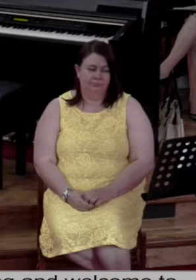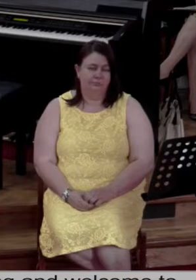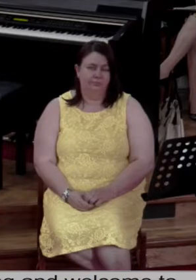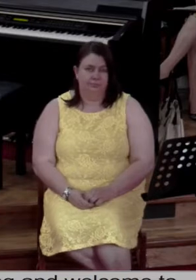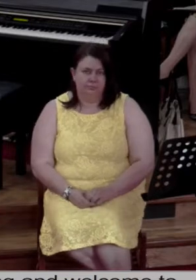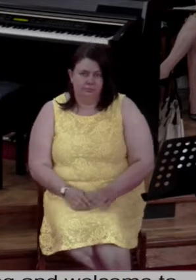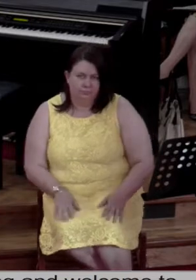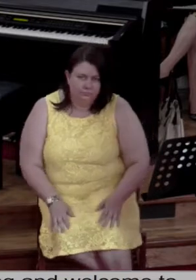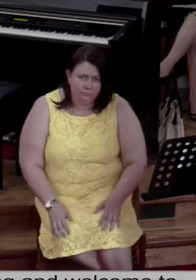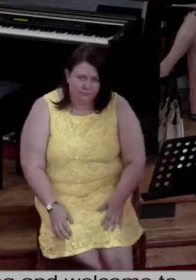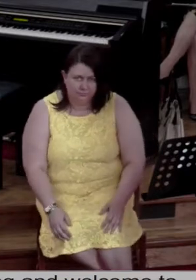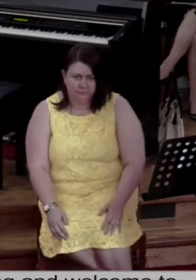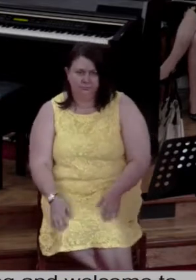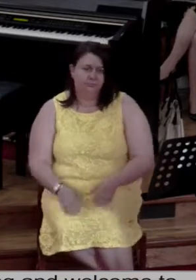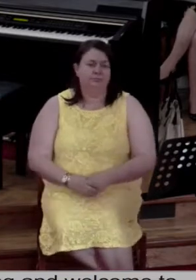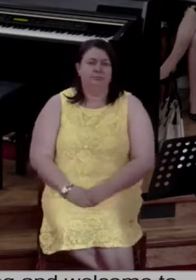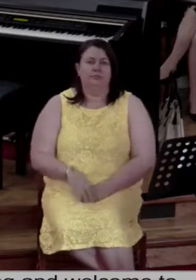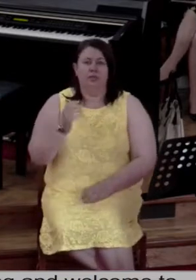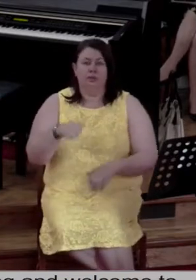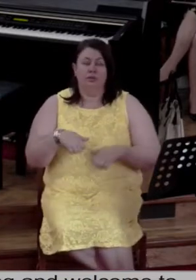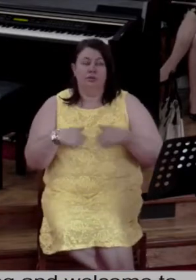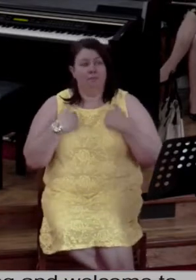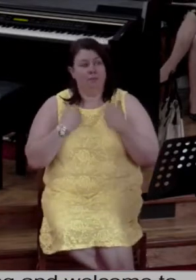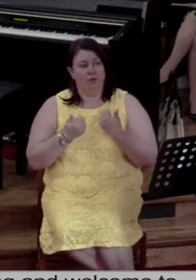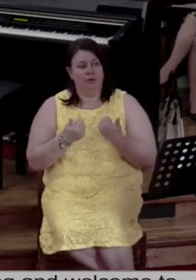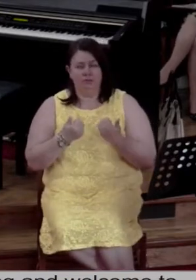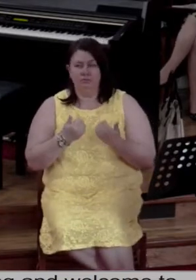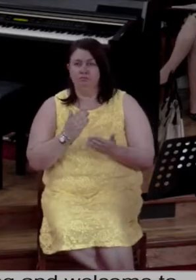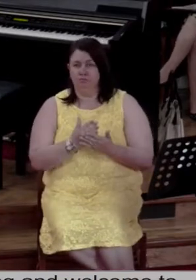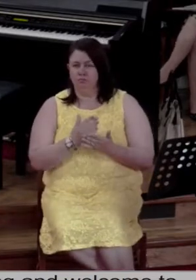Good morning. And it is, isn't it?